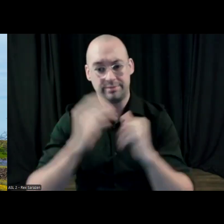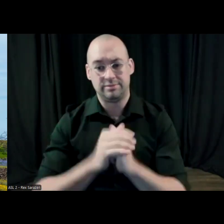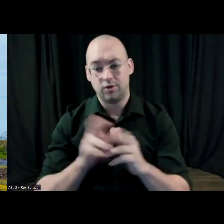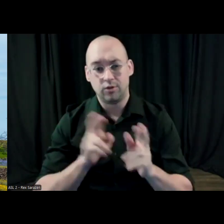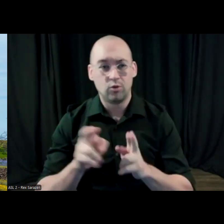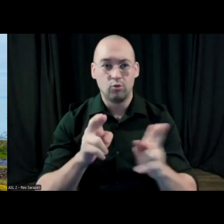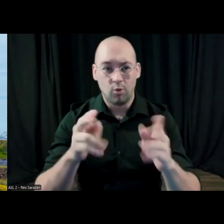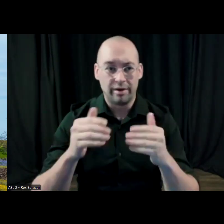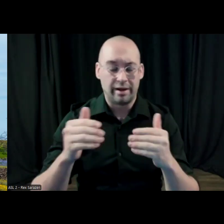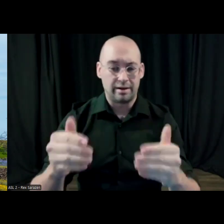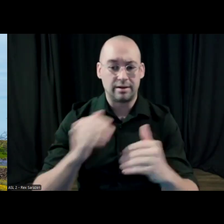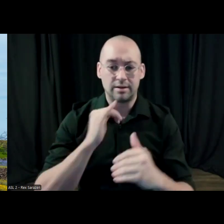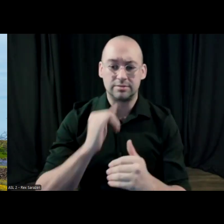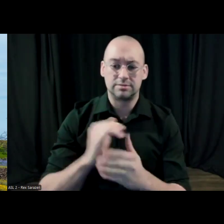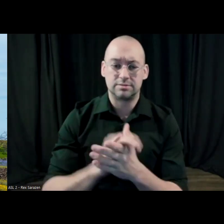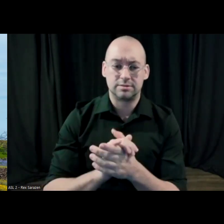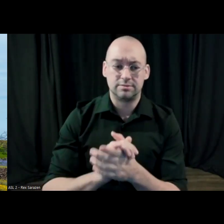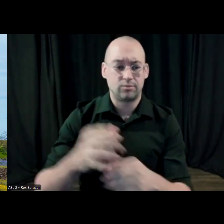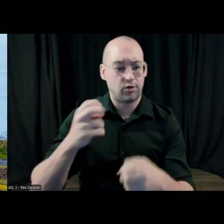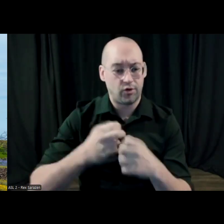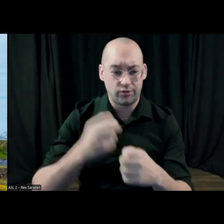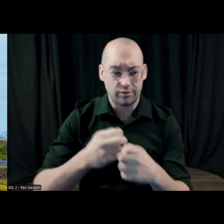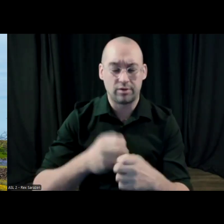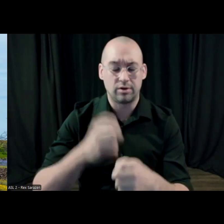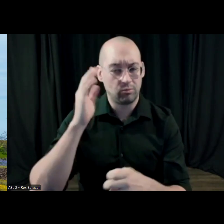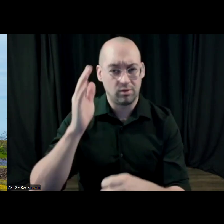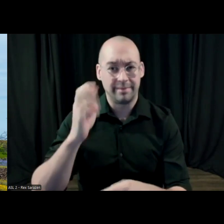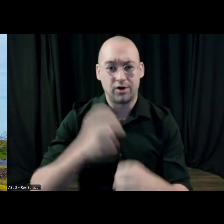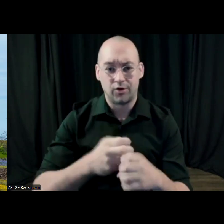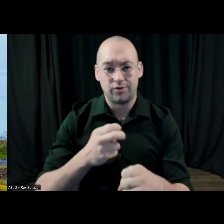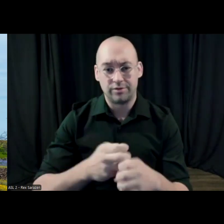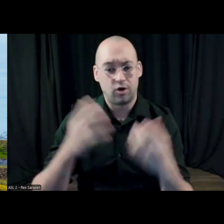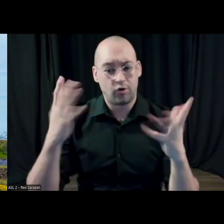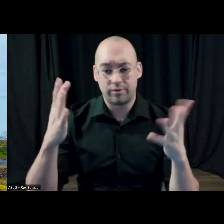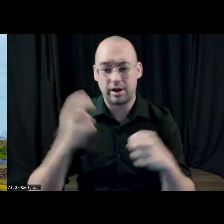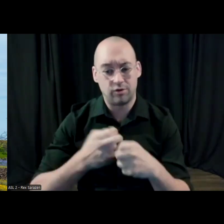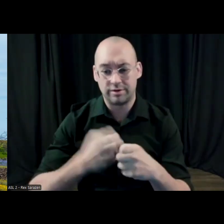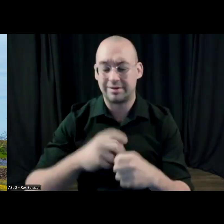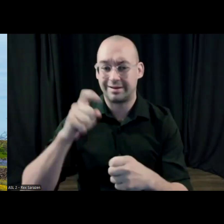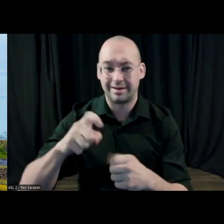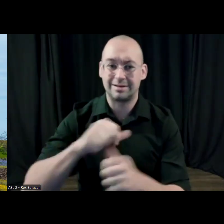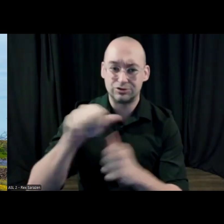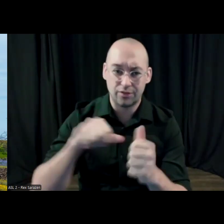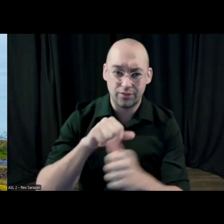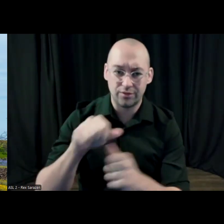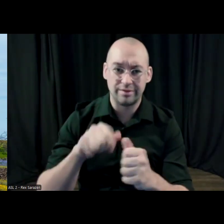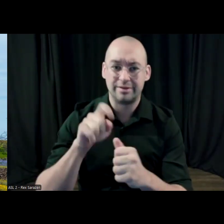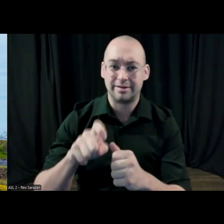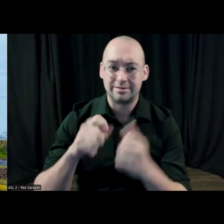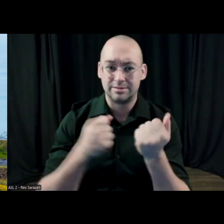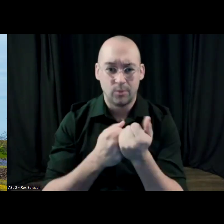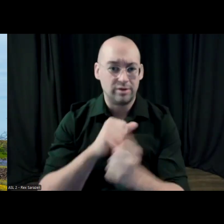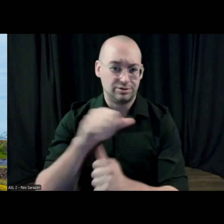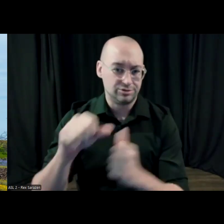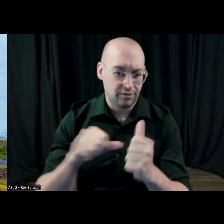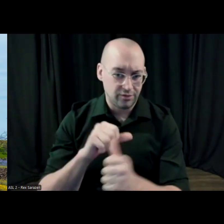is it's going to be hard. It is already hard, and we need each other. We need to lean into each other. And I